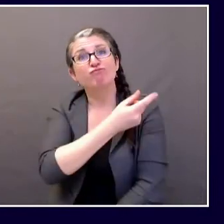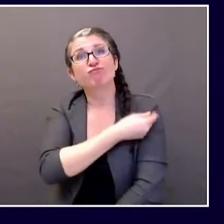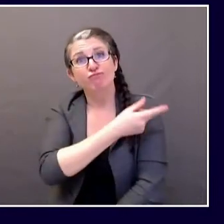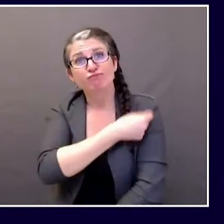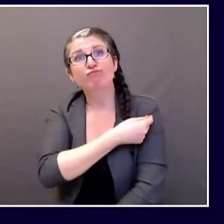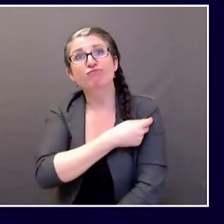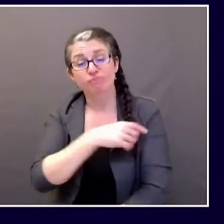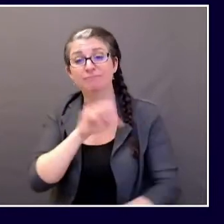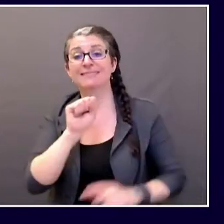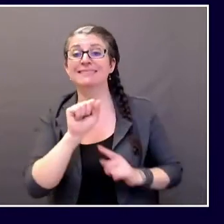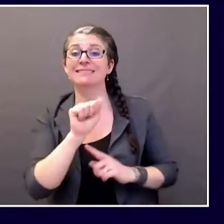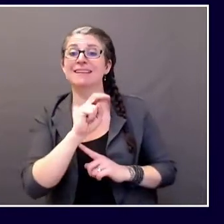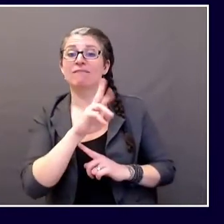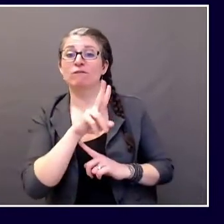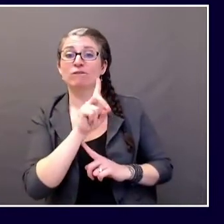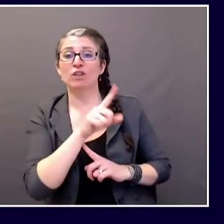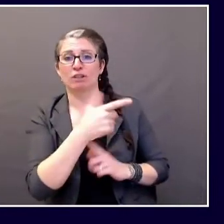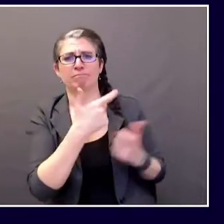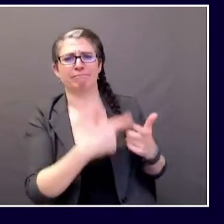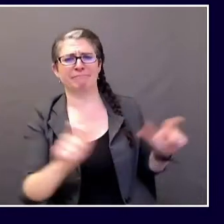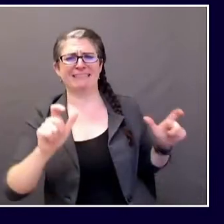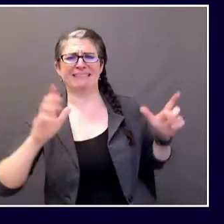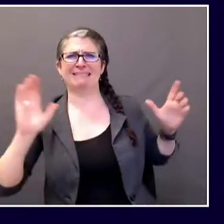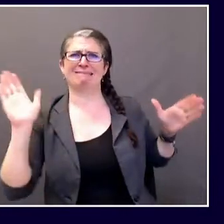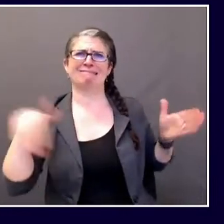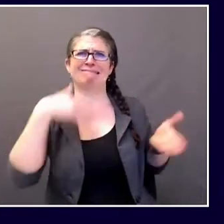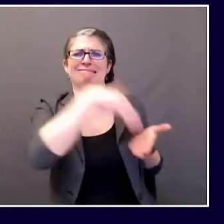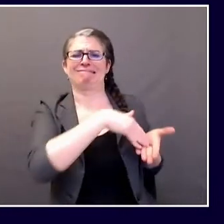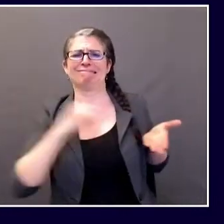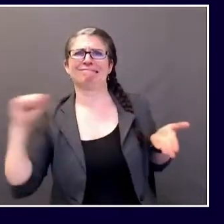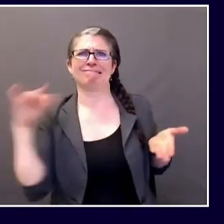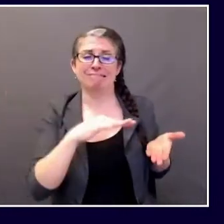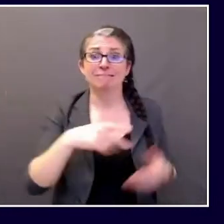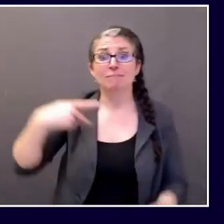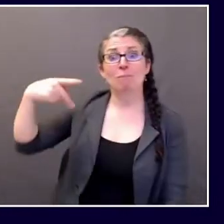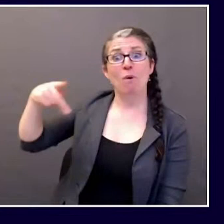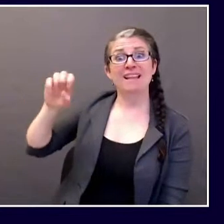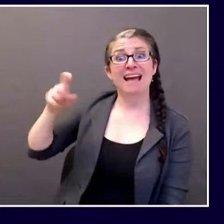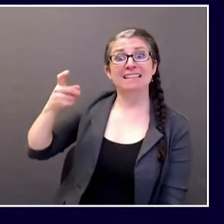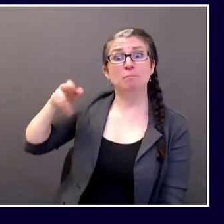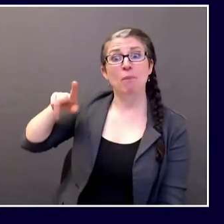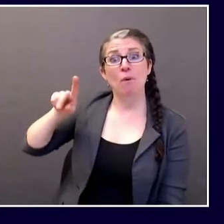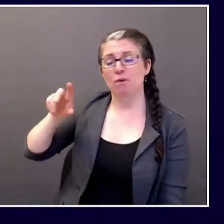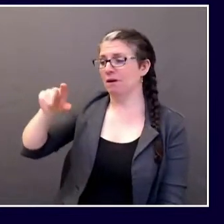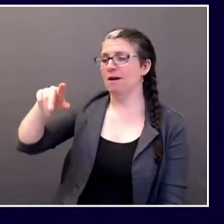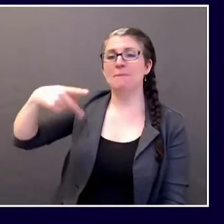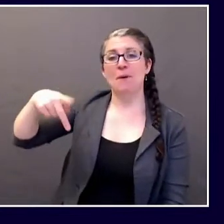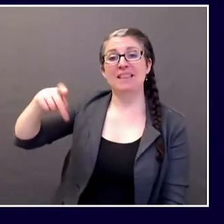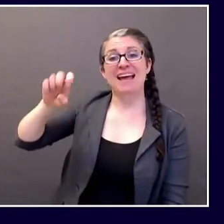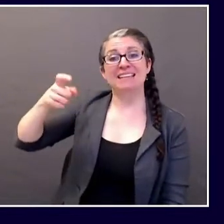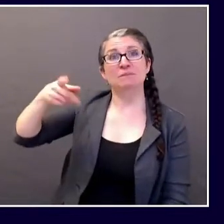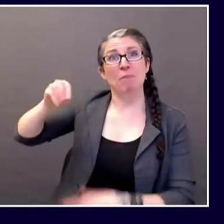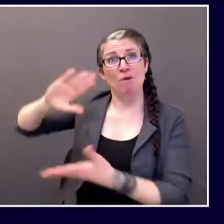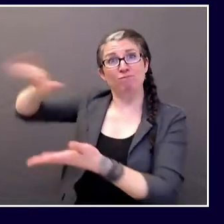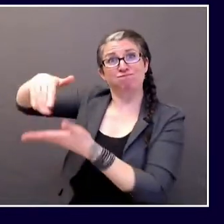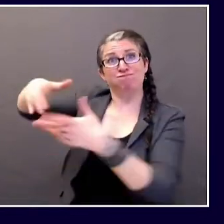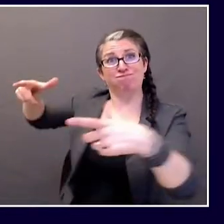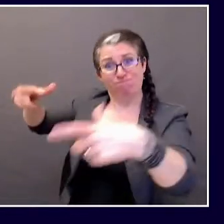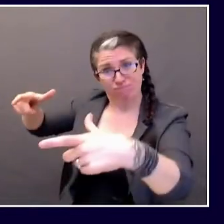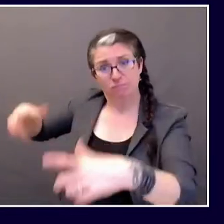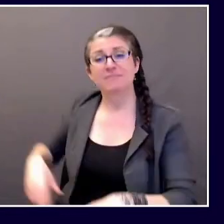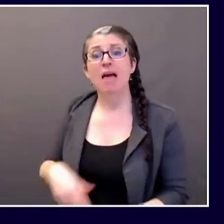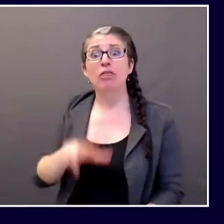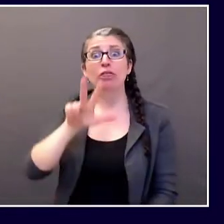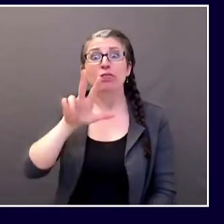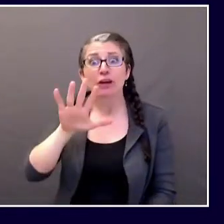Sanford, another at the Portland Expo, as well as now at 35 locations across Maine, the opportunity for Maine people to